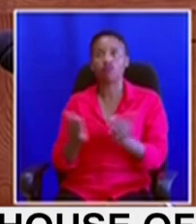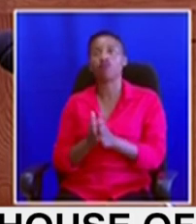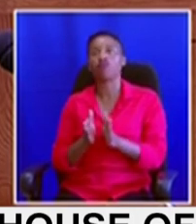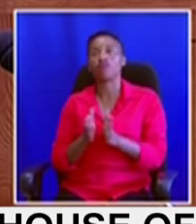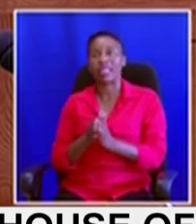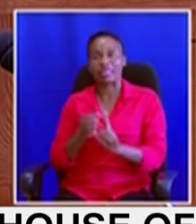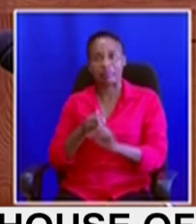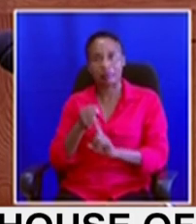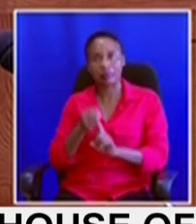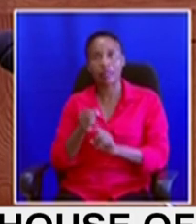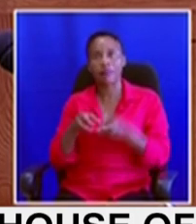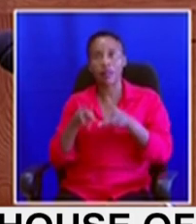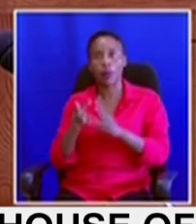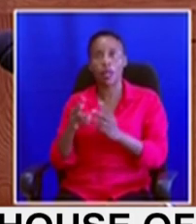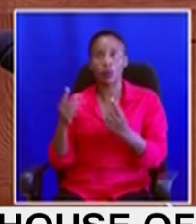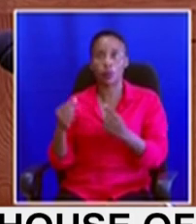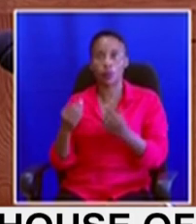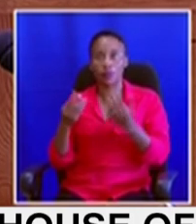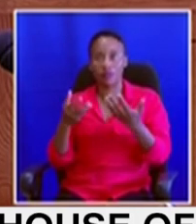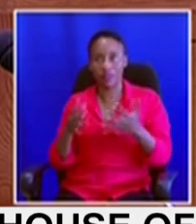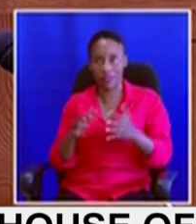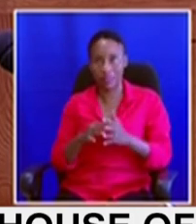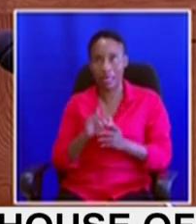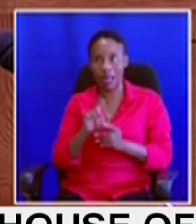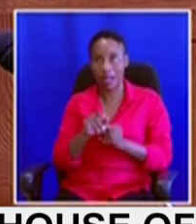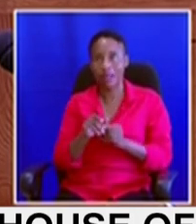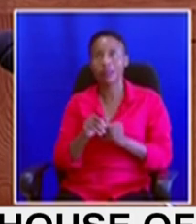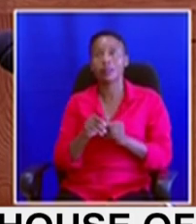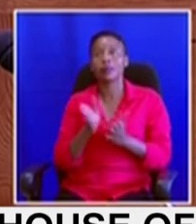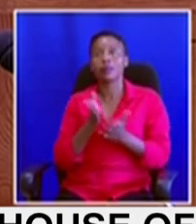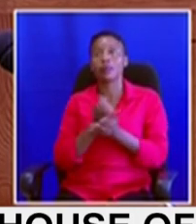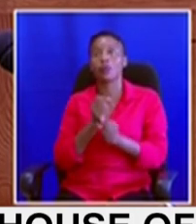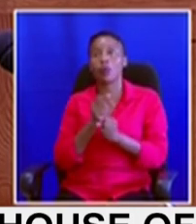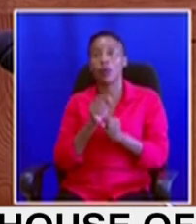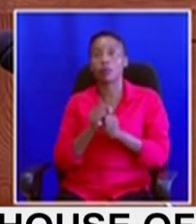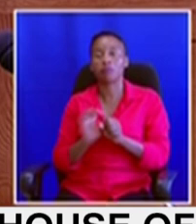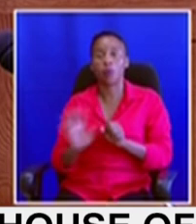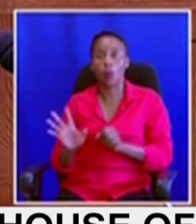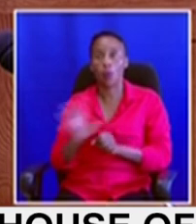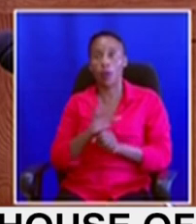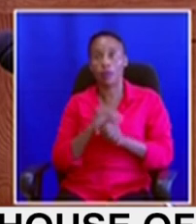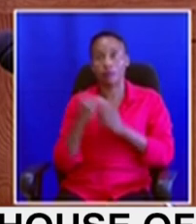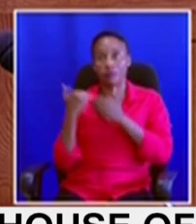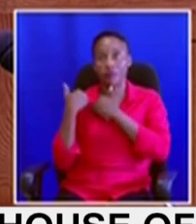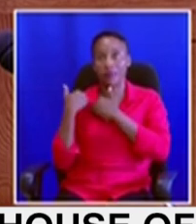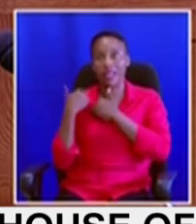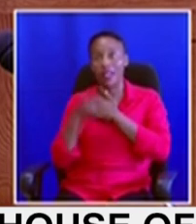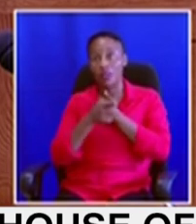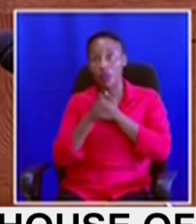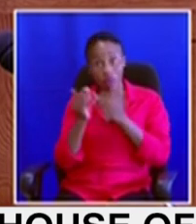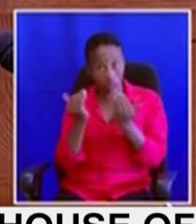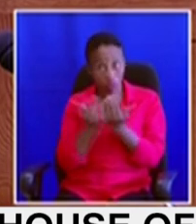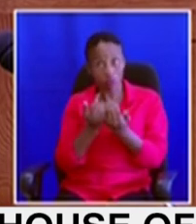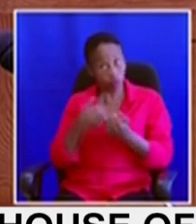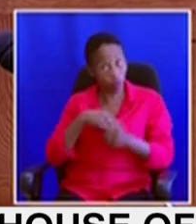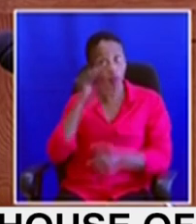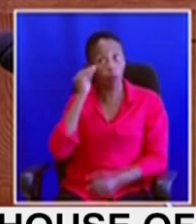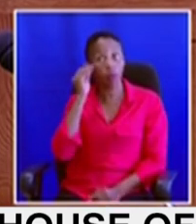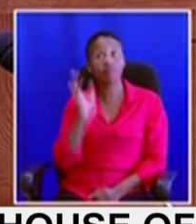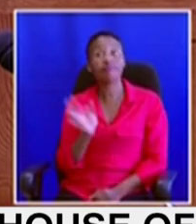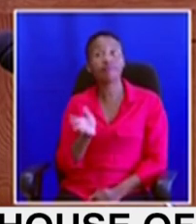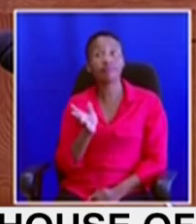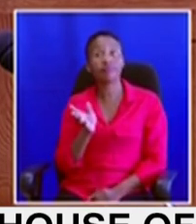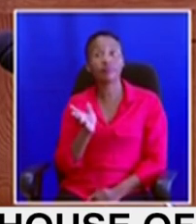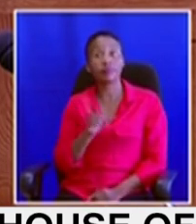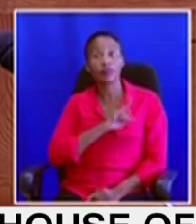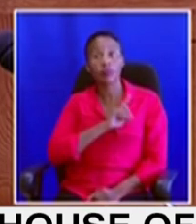done, we have stopped deaths. And these are schools that we know of,